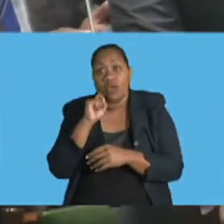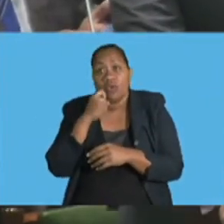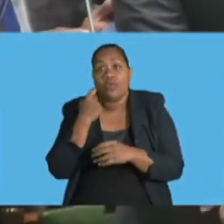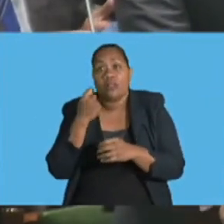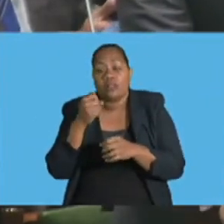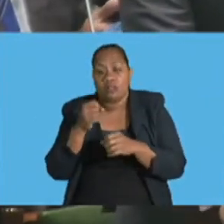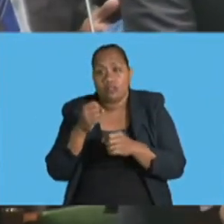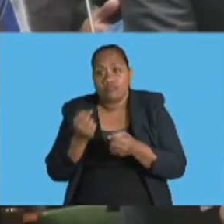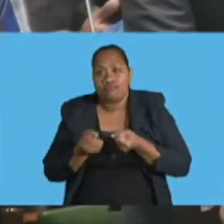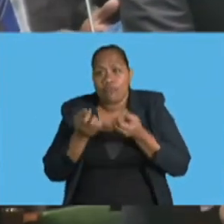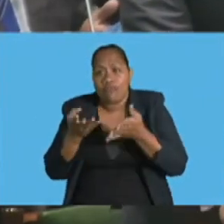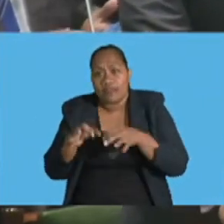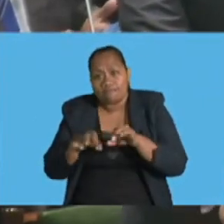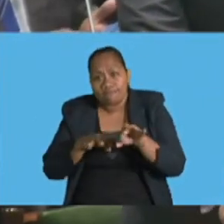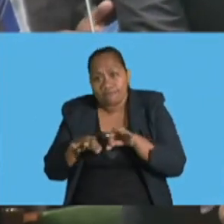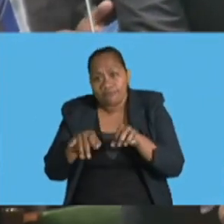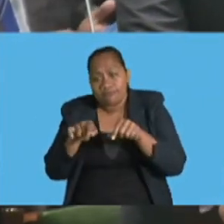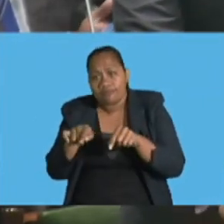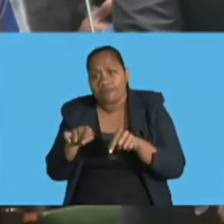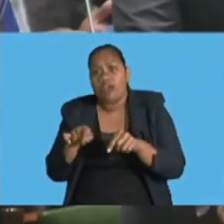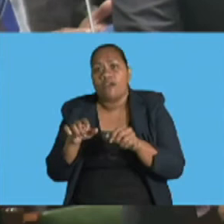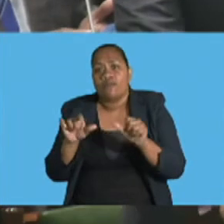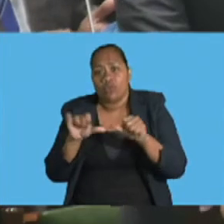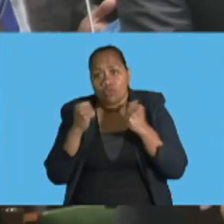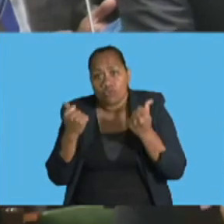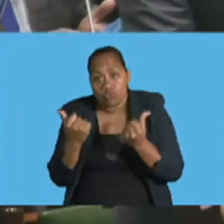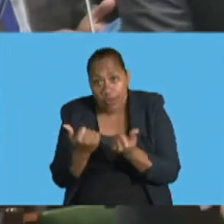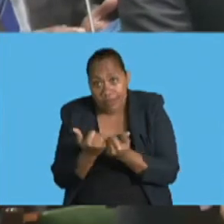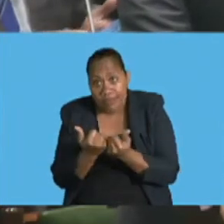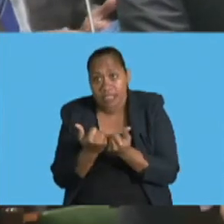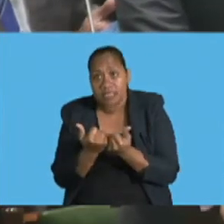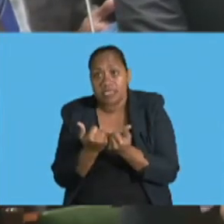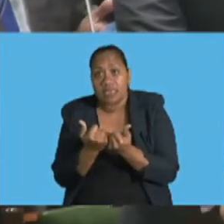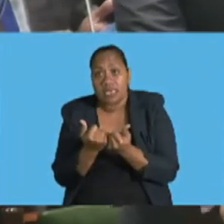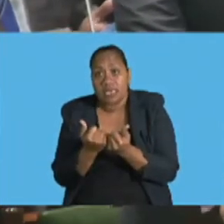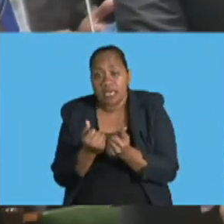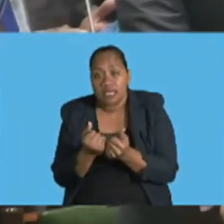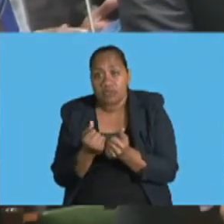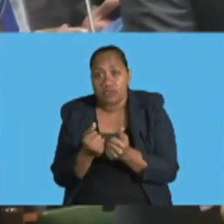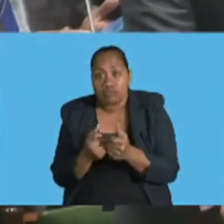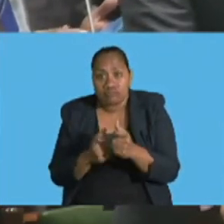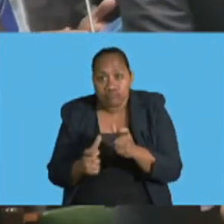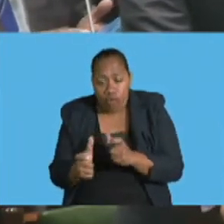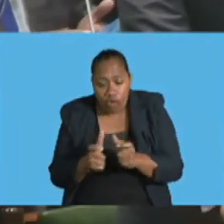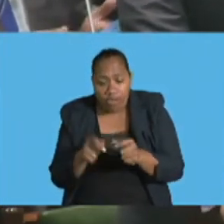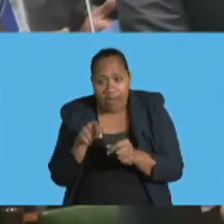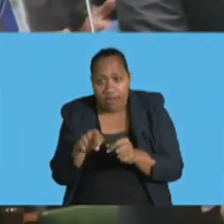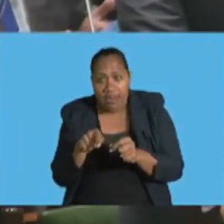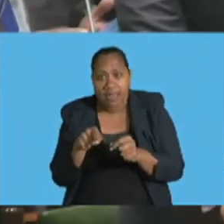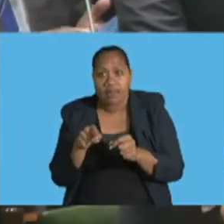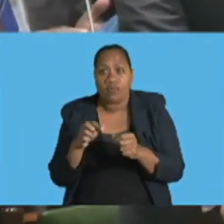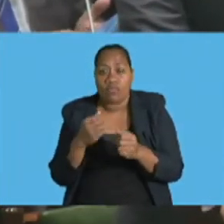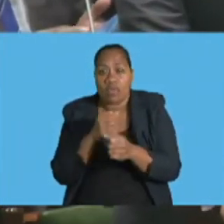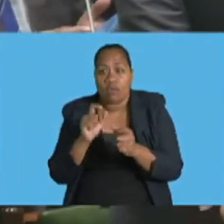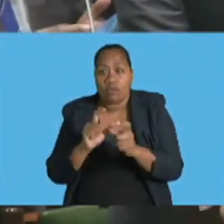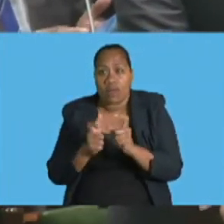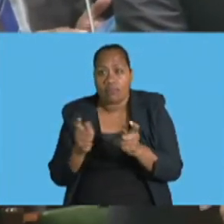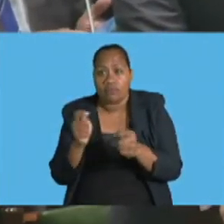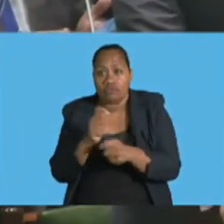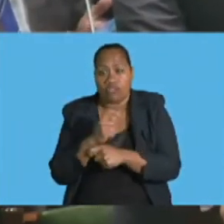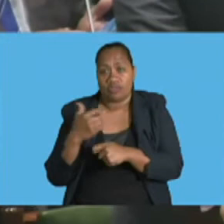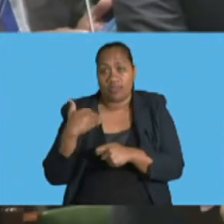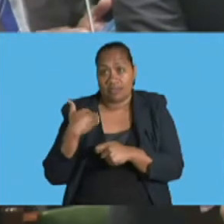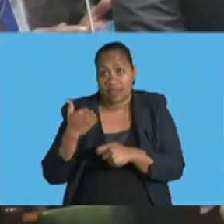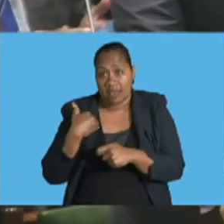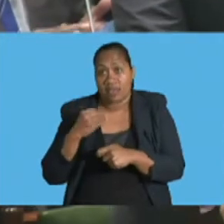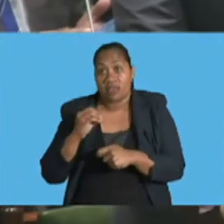Fiji's implementation of the Paris Agreement, coordinate our national response to climate change and ocean health, and give us the legal tools